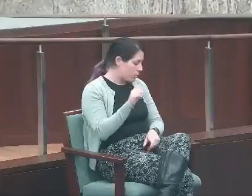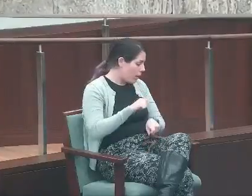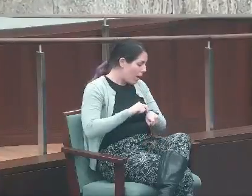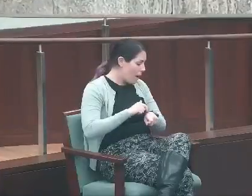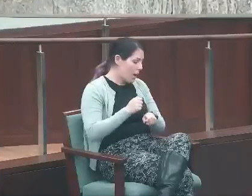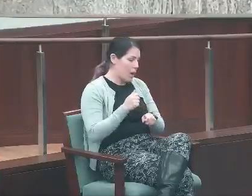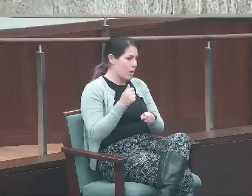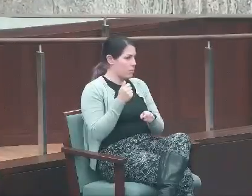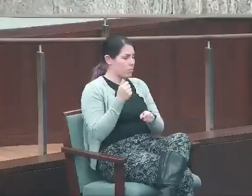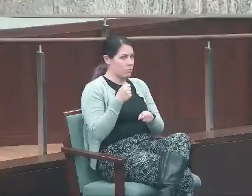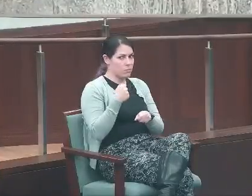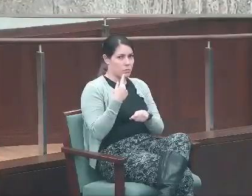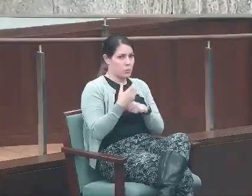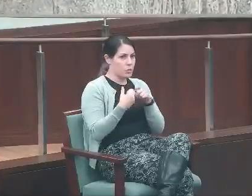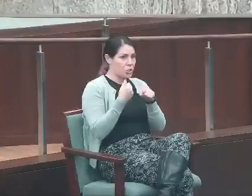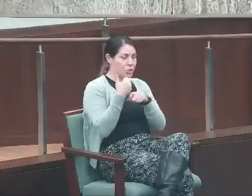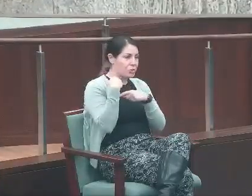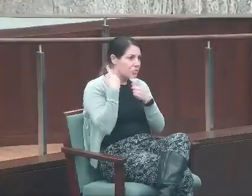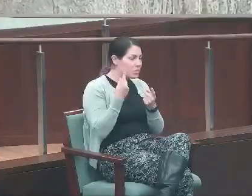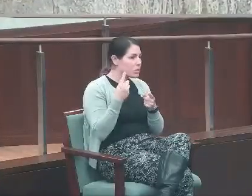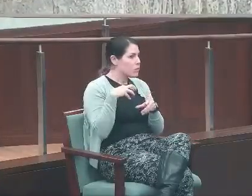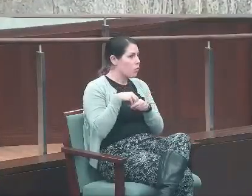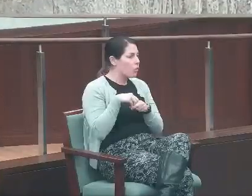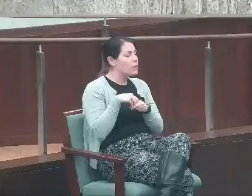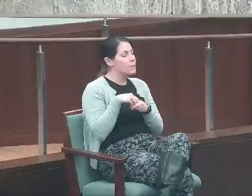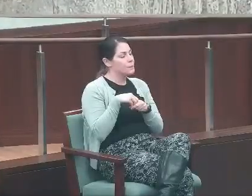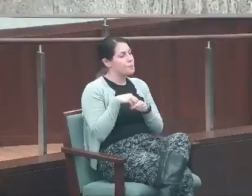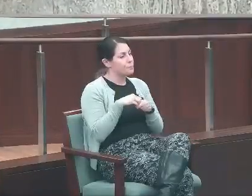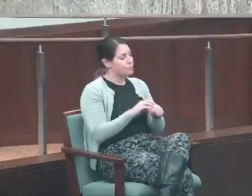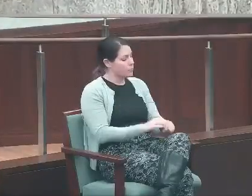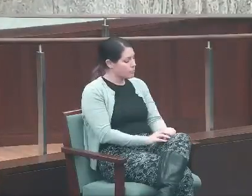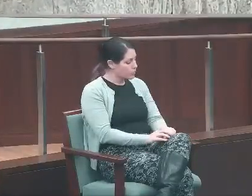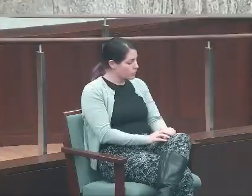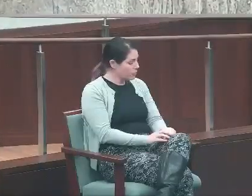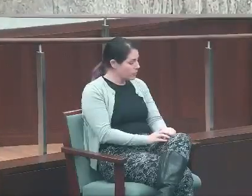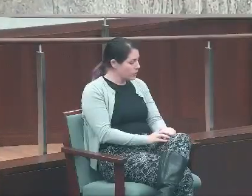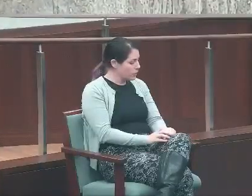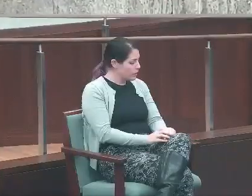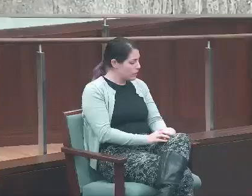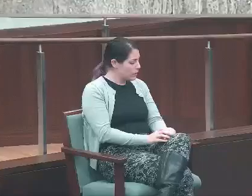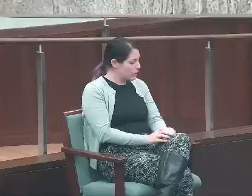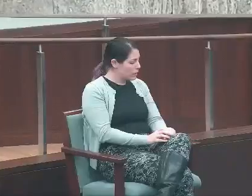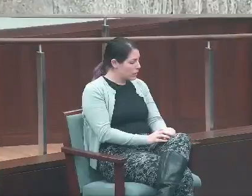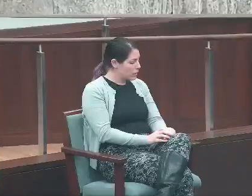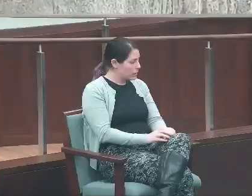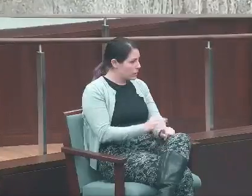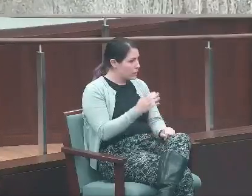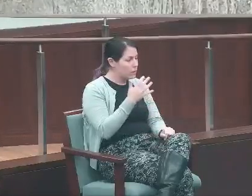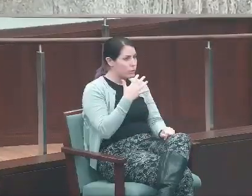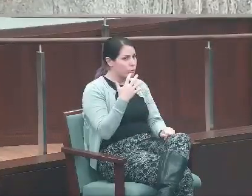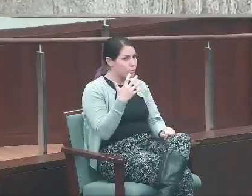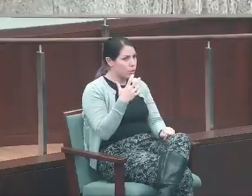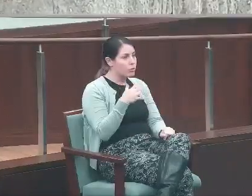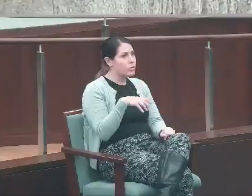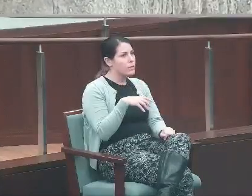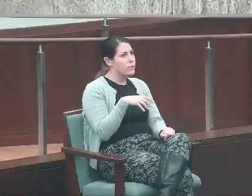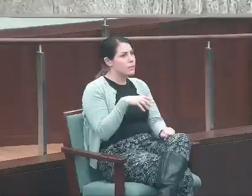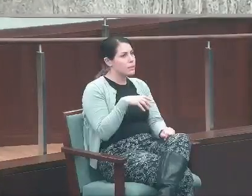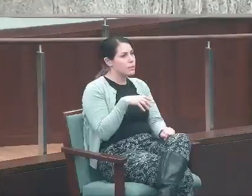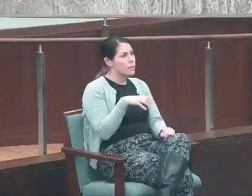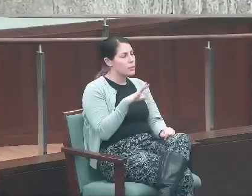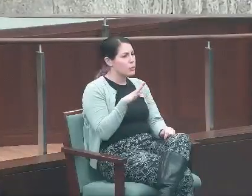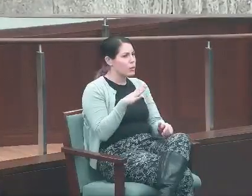last couple of years. And Ron, you've led us through that with great grace and